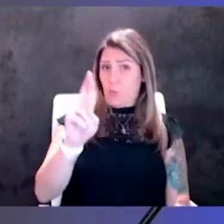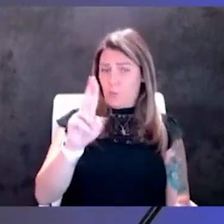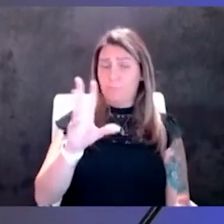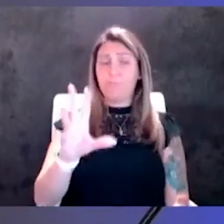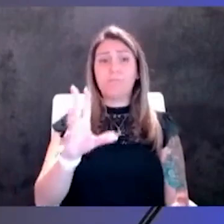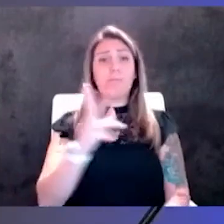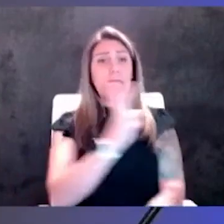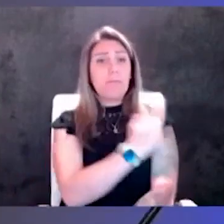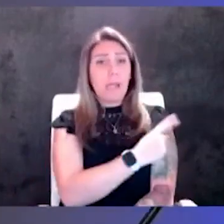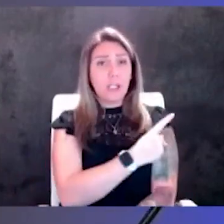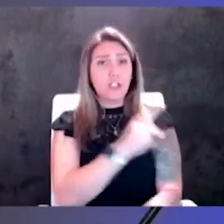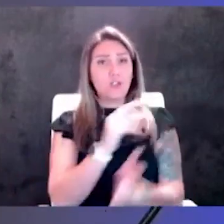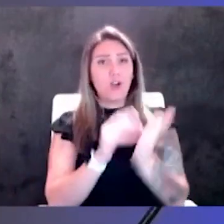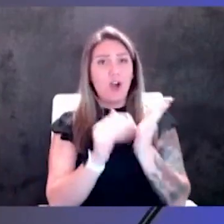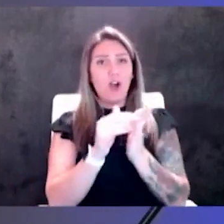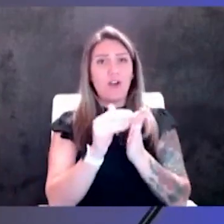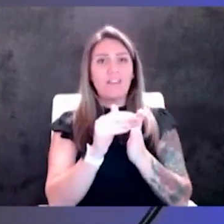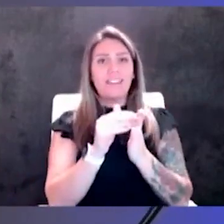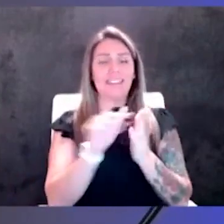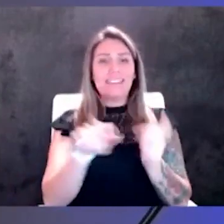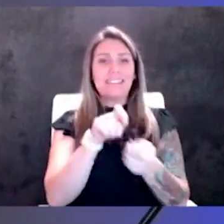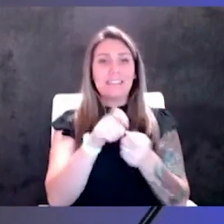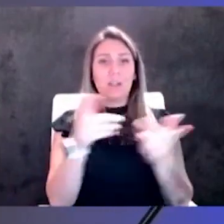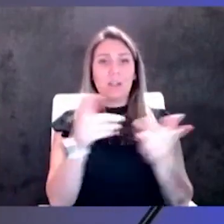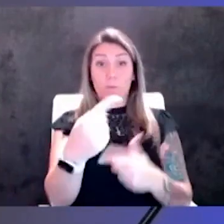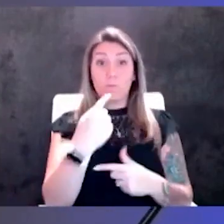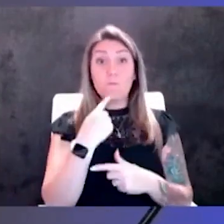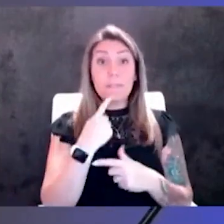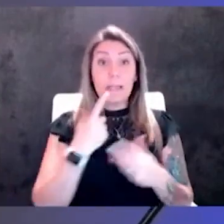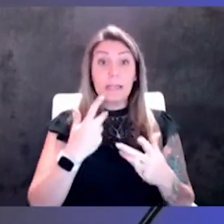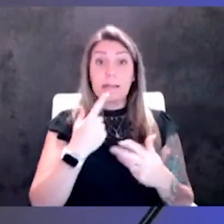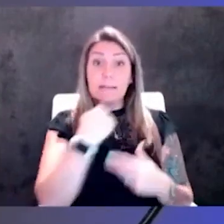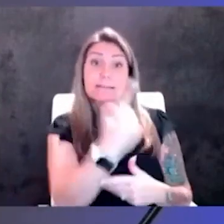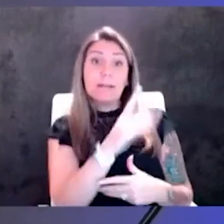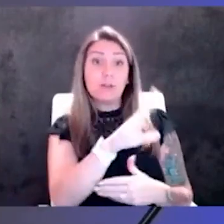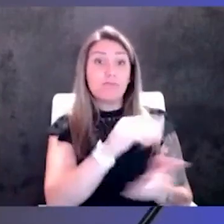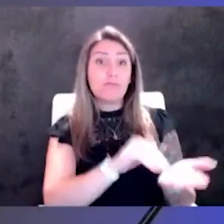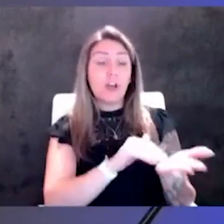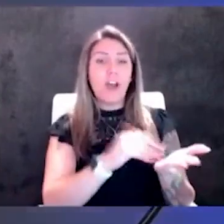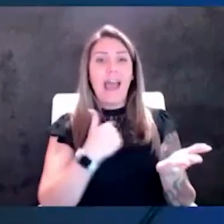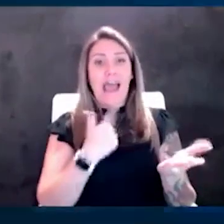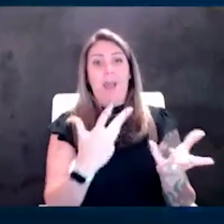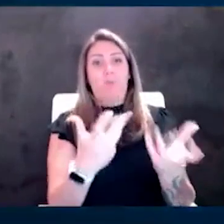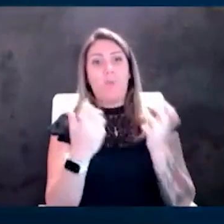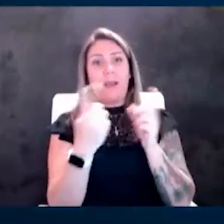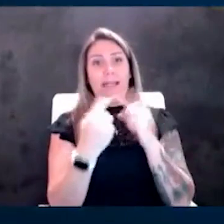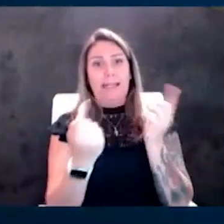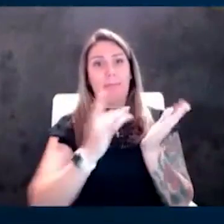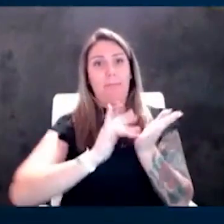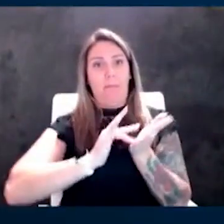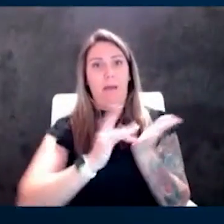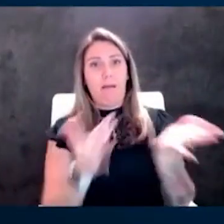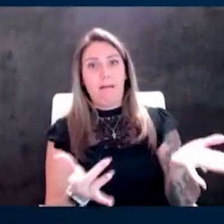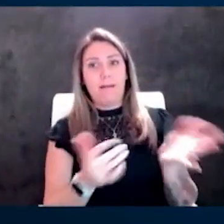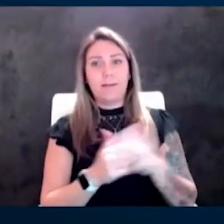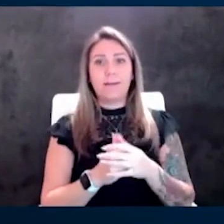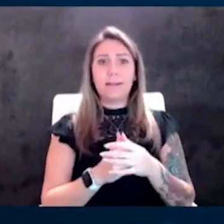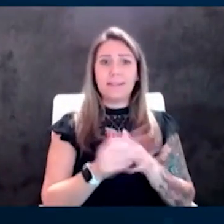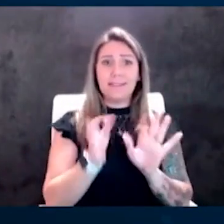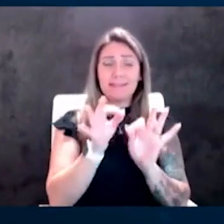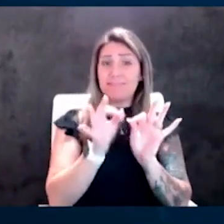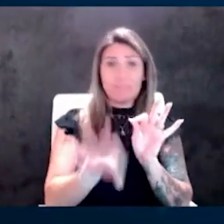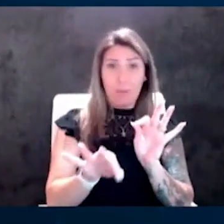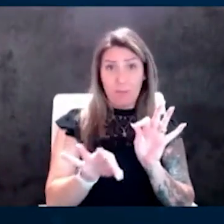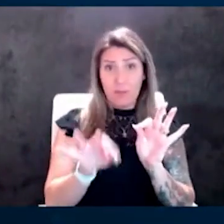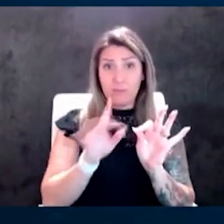often do exactly what you say. They tell their doctor, I want an antibiotic. And it's quite simply true. We hope